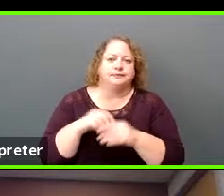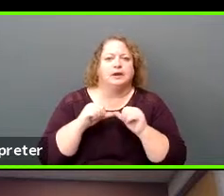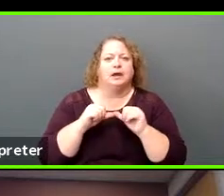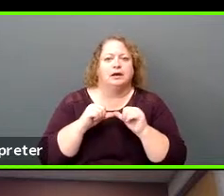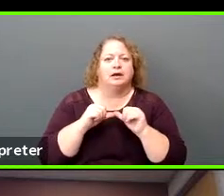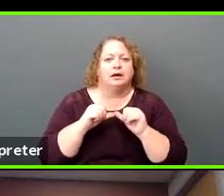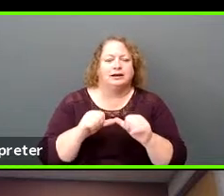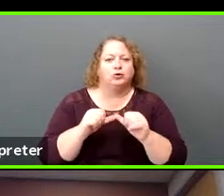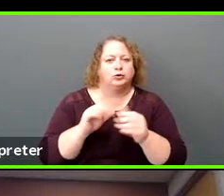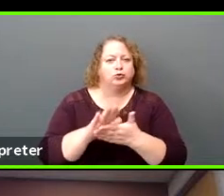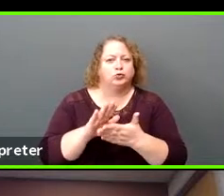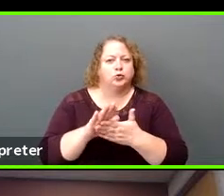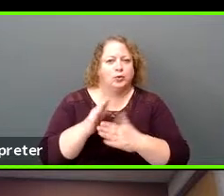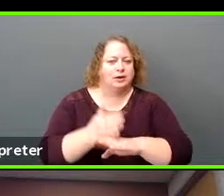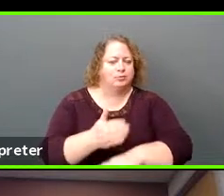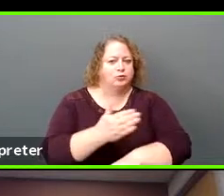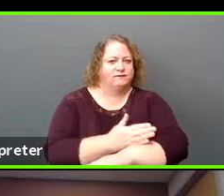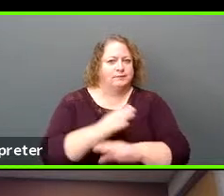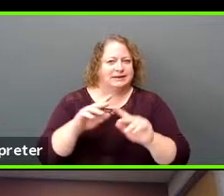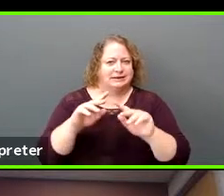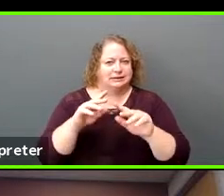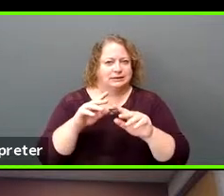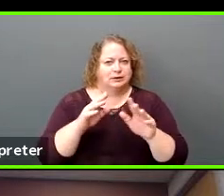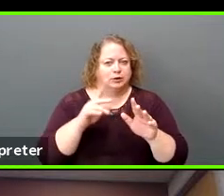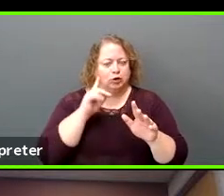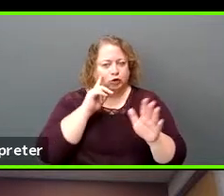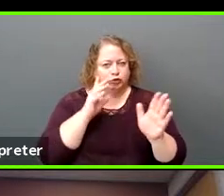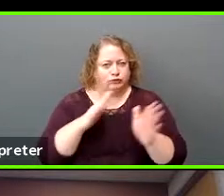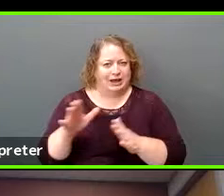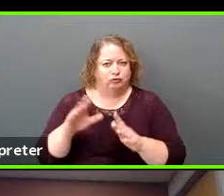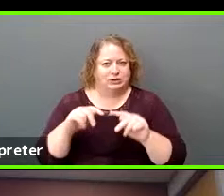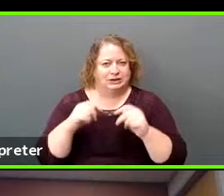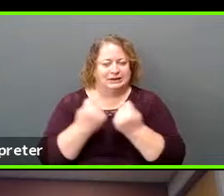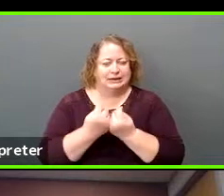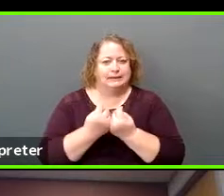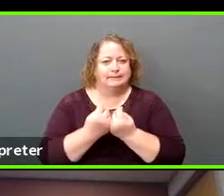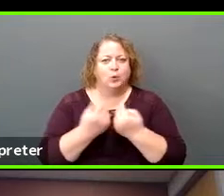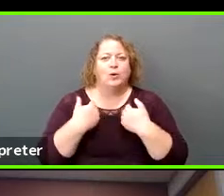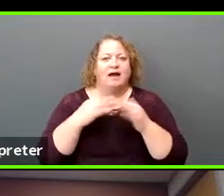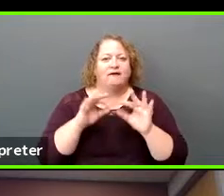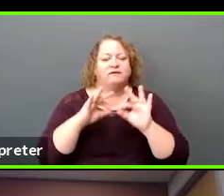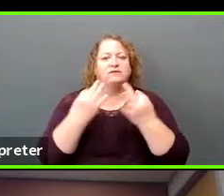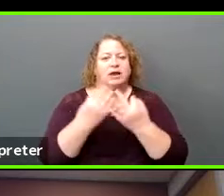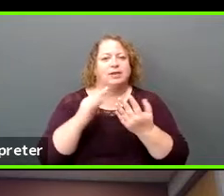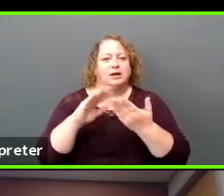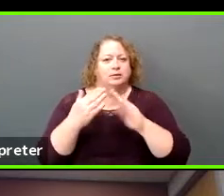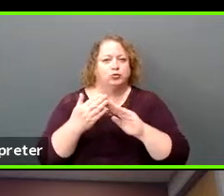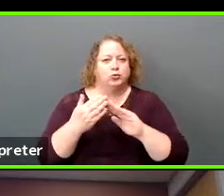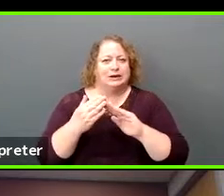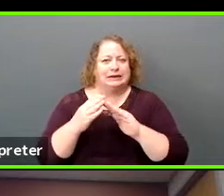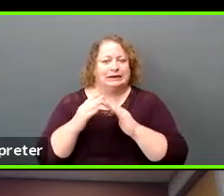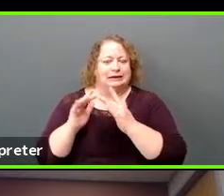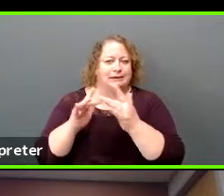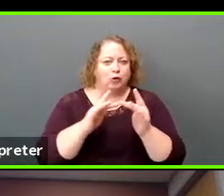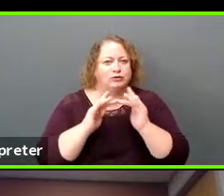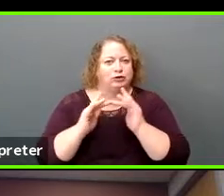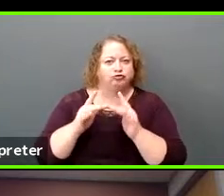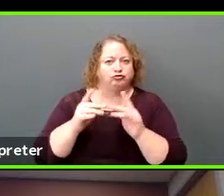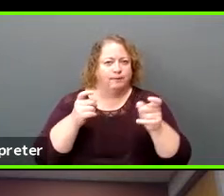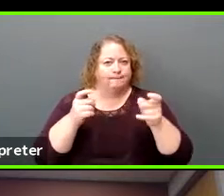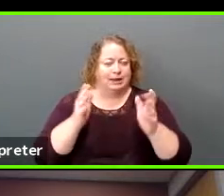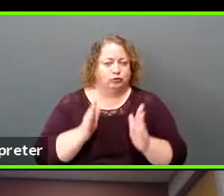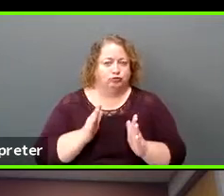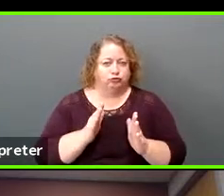continuous school improvement team, strategy team, we have a family and community outreach